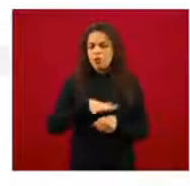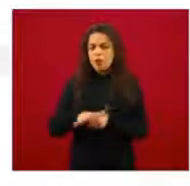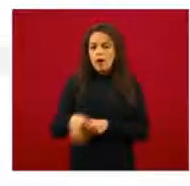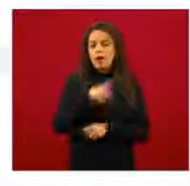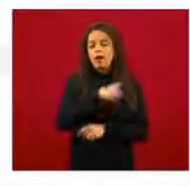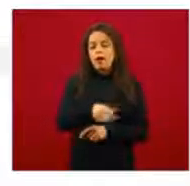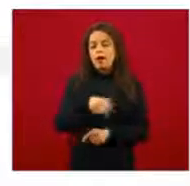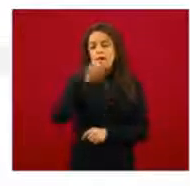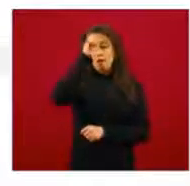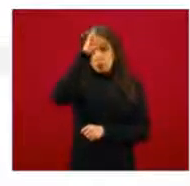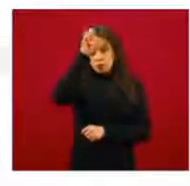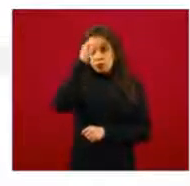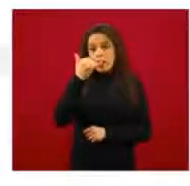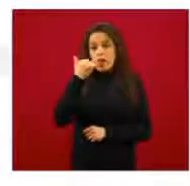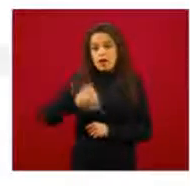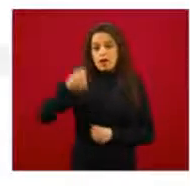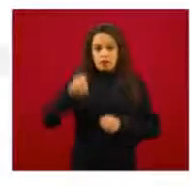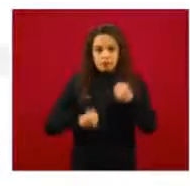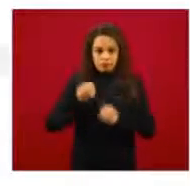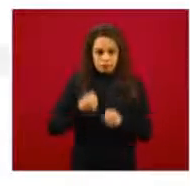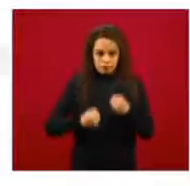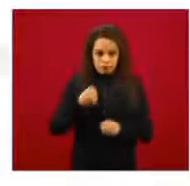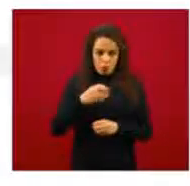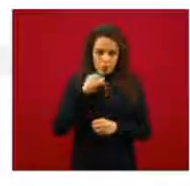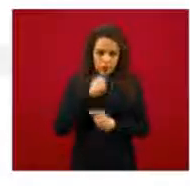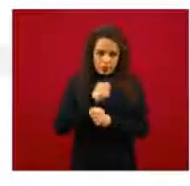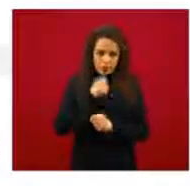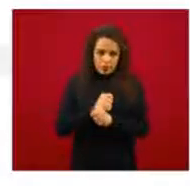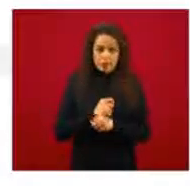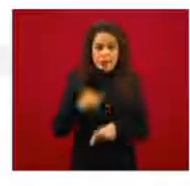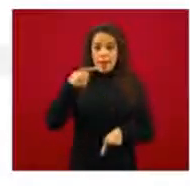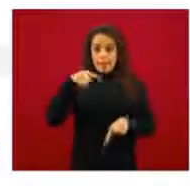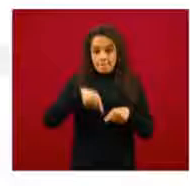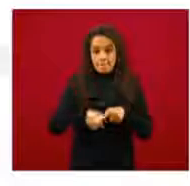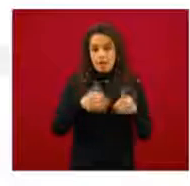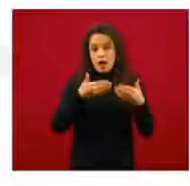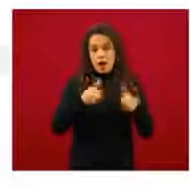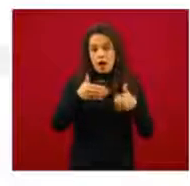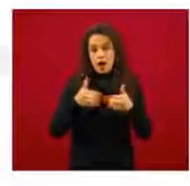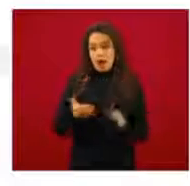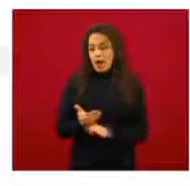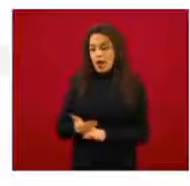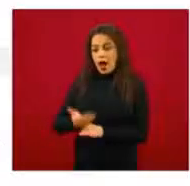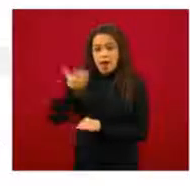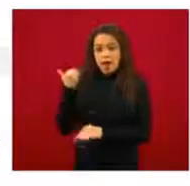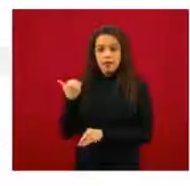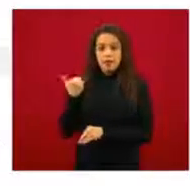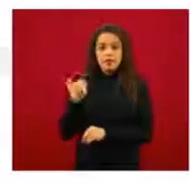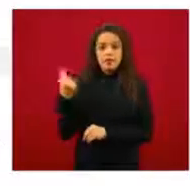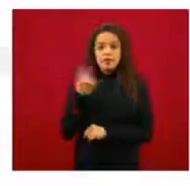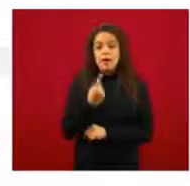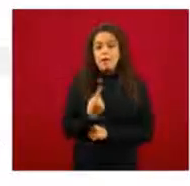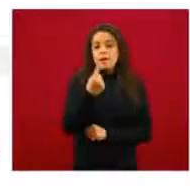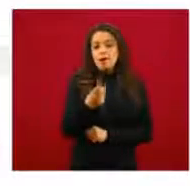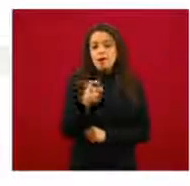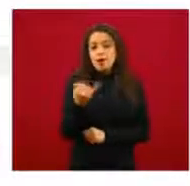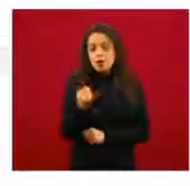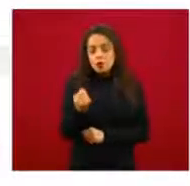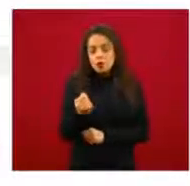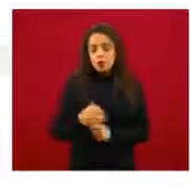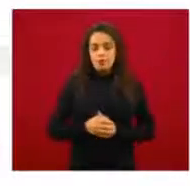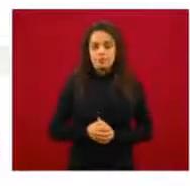mining industries, they began and they were able to start their activities actually before of June the